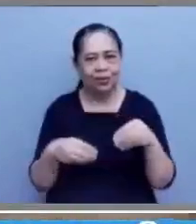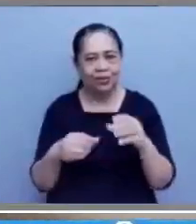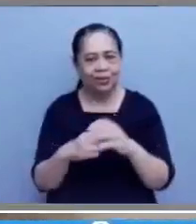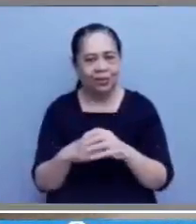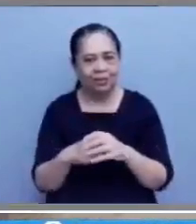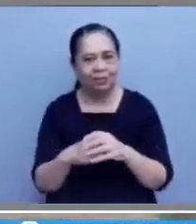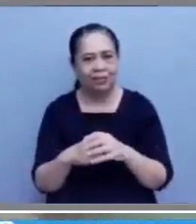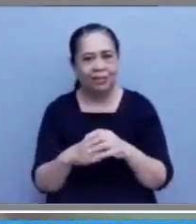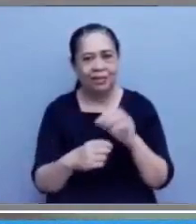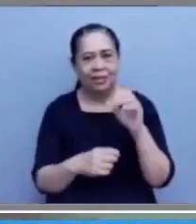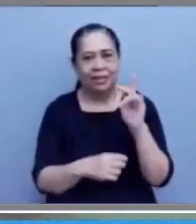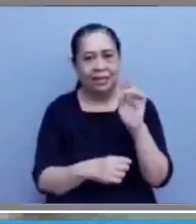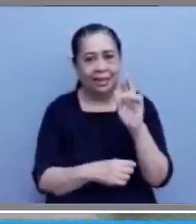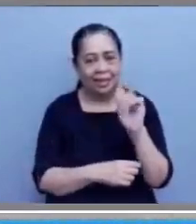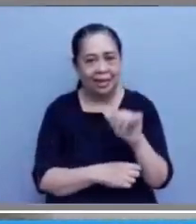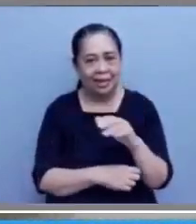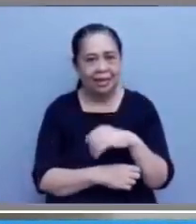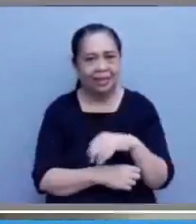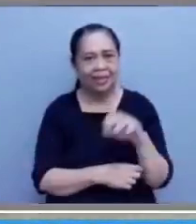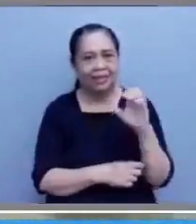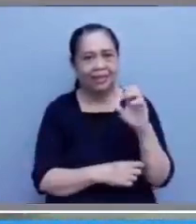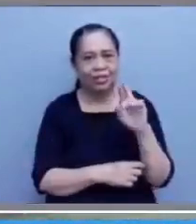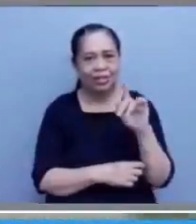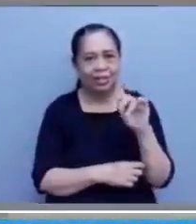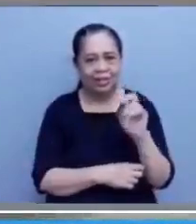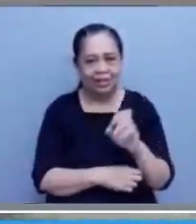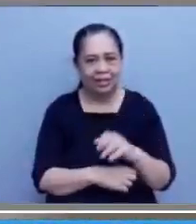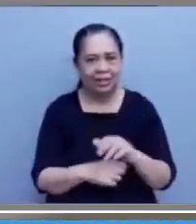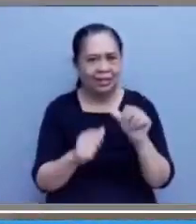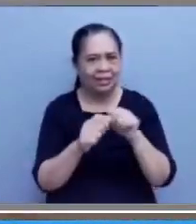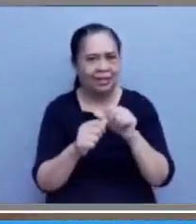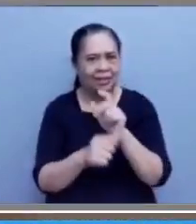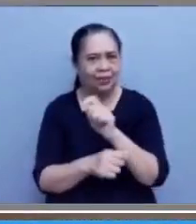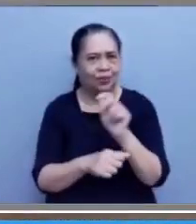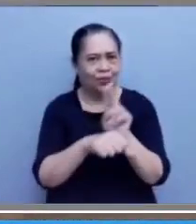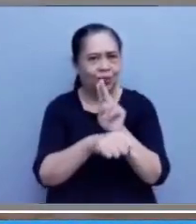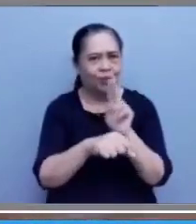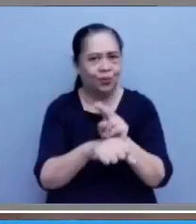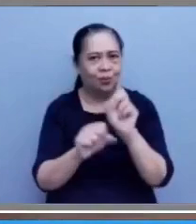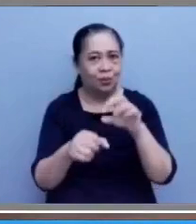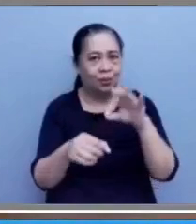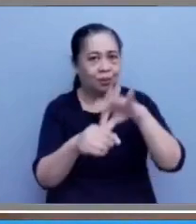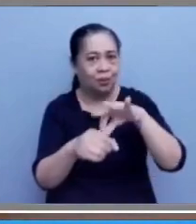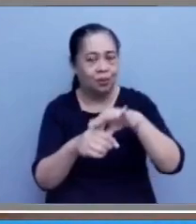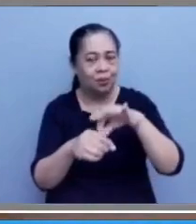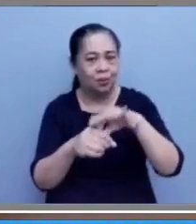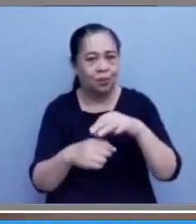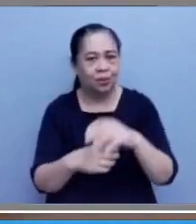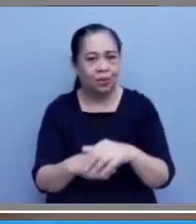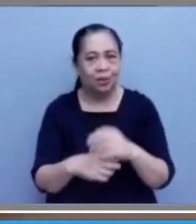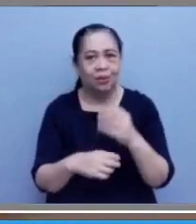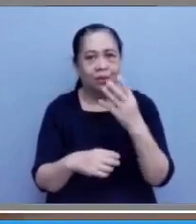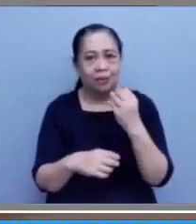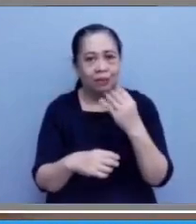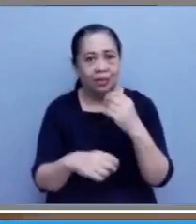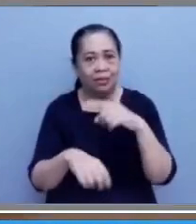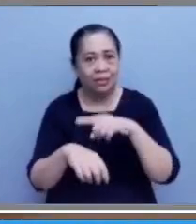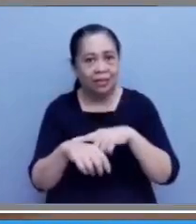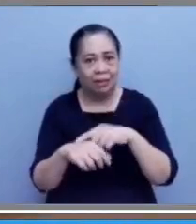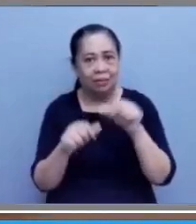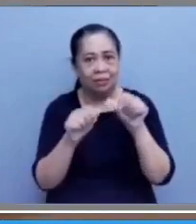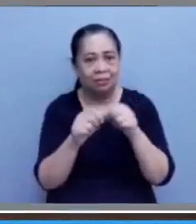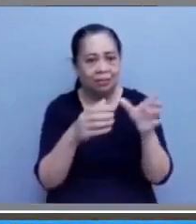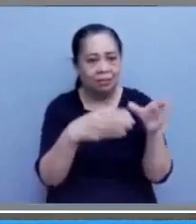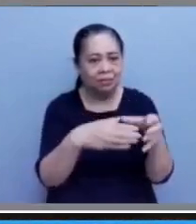at Sherilyn Reyes Tan. Ang bawat TikTok user ay pwedeng bumoto 15 times per day per category.